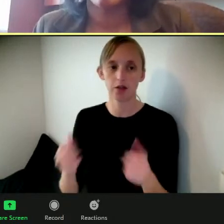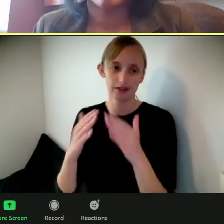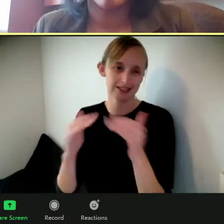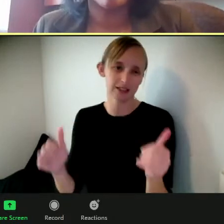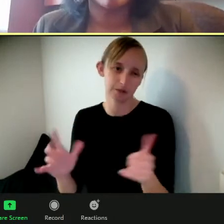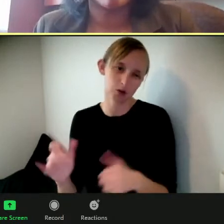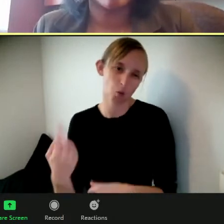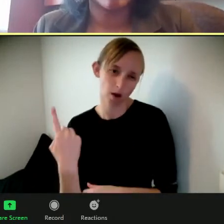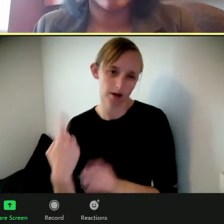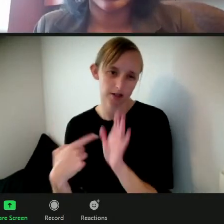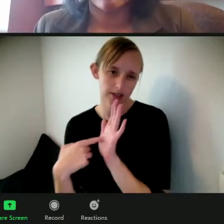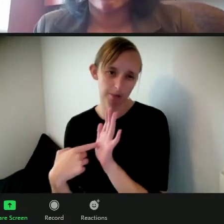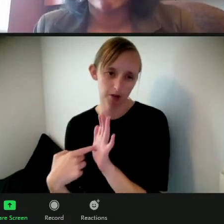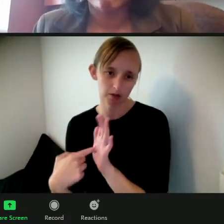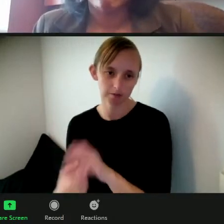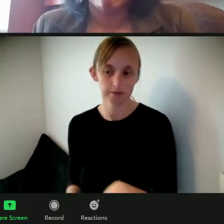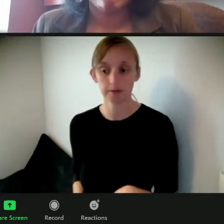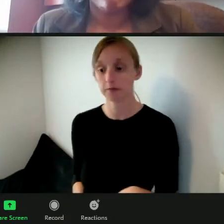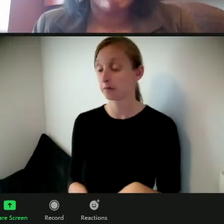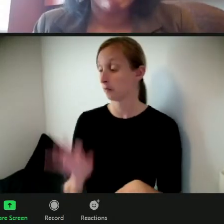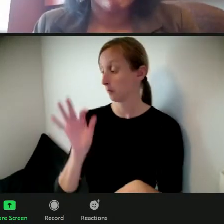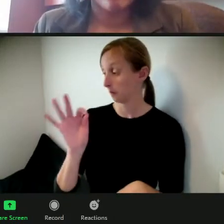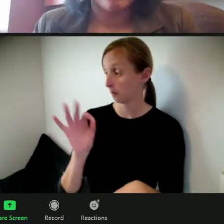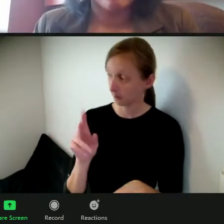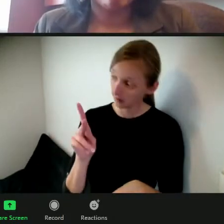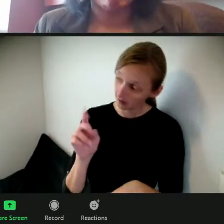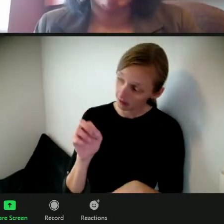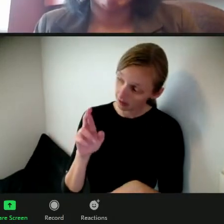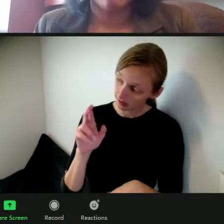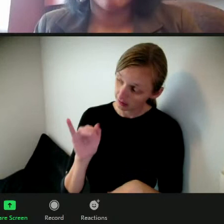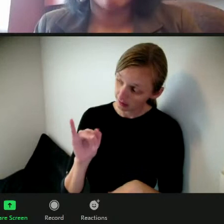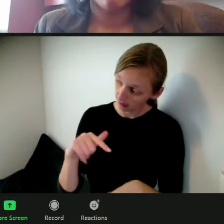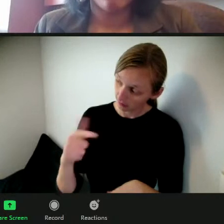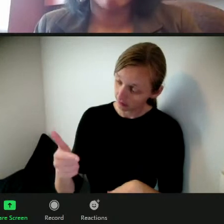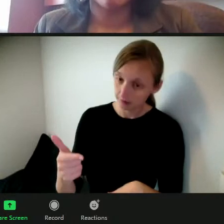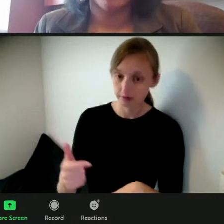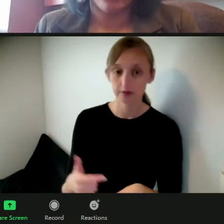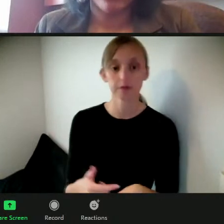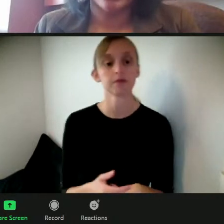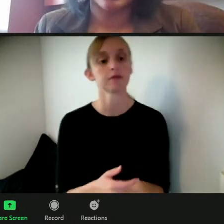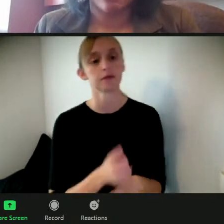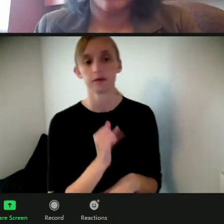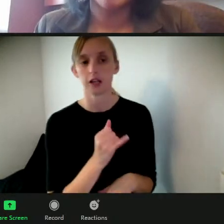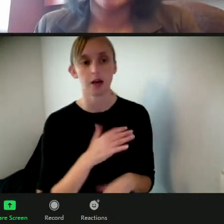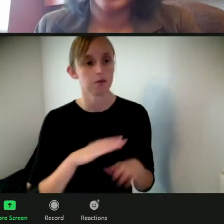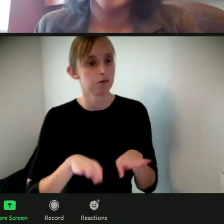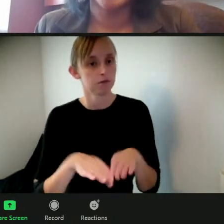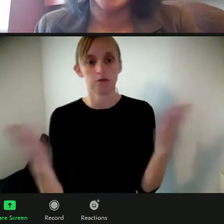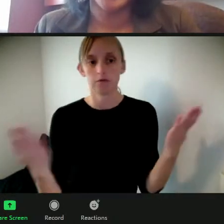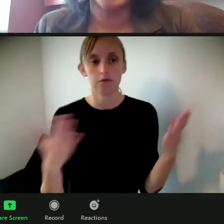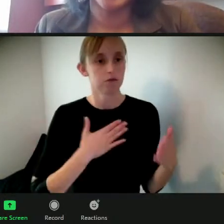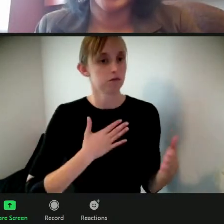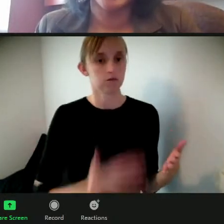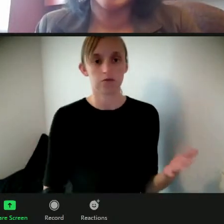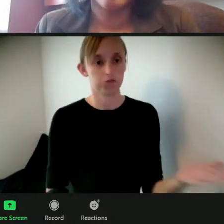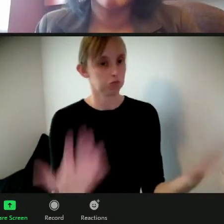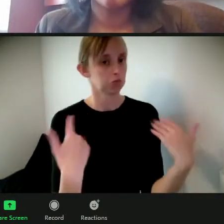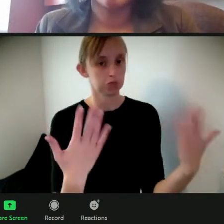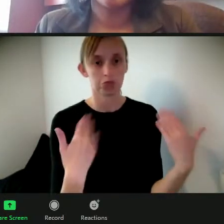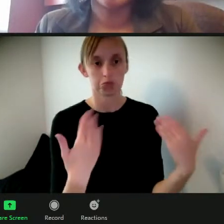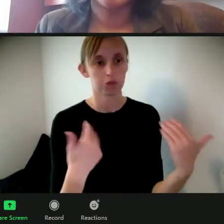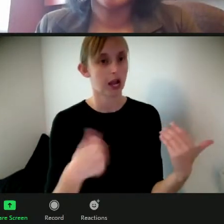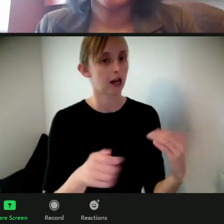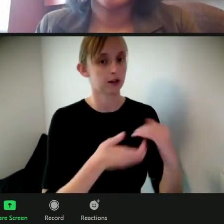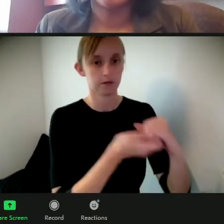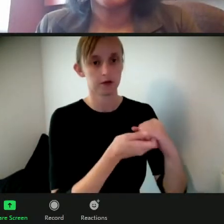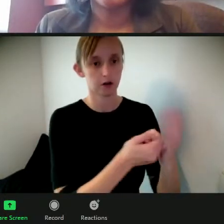Great, thank you. And Carrie? Yeah, likewise, open to any and all partnerships willing to provide resources to our families and give them